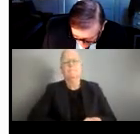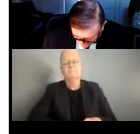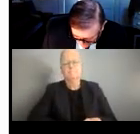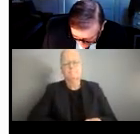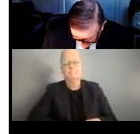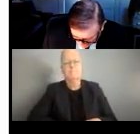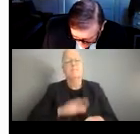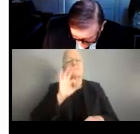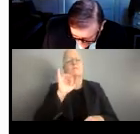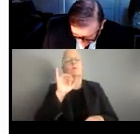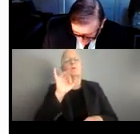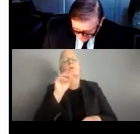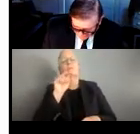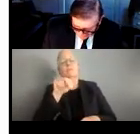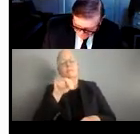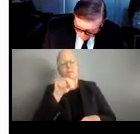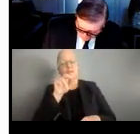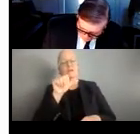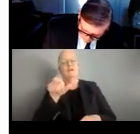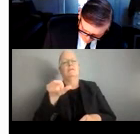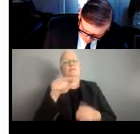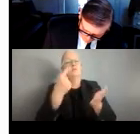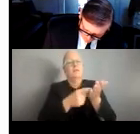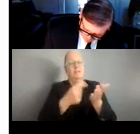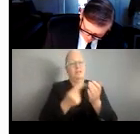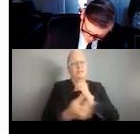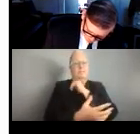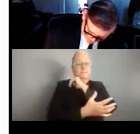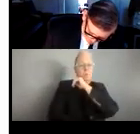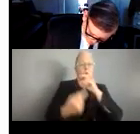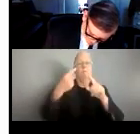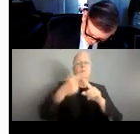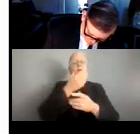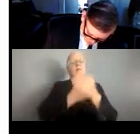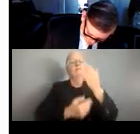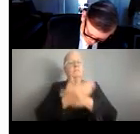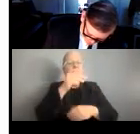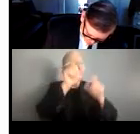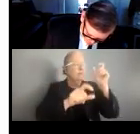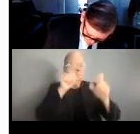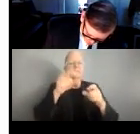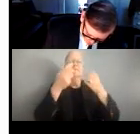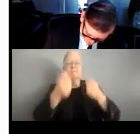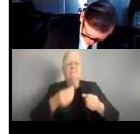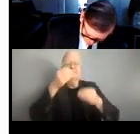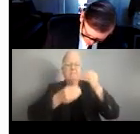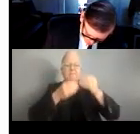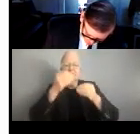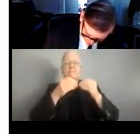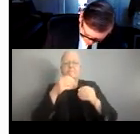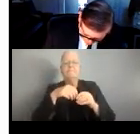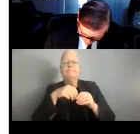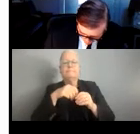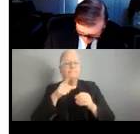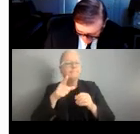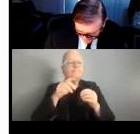Fiona in Uganda, in my country, both poor people and disabled people have difficulty in accessing good medical services in